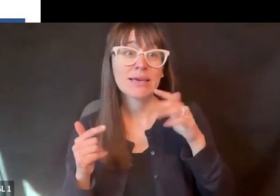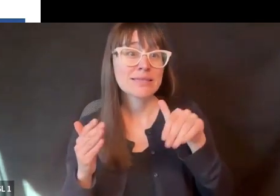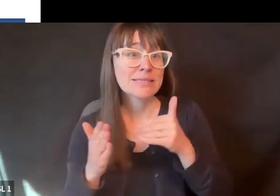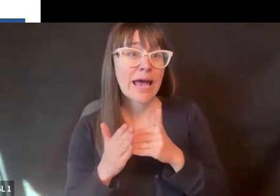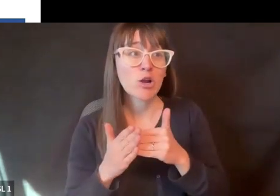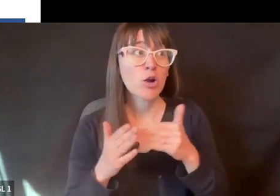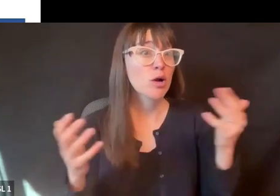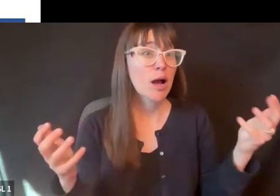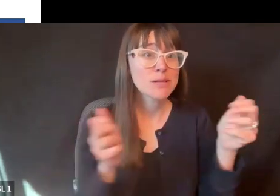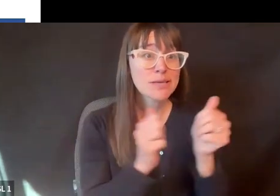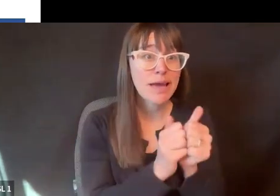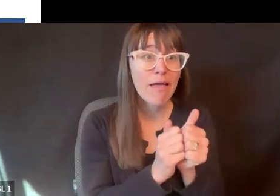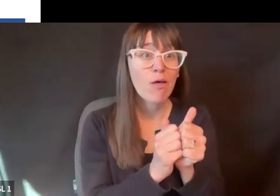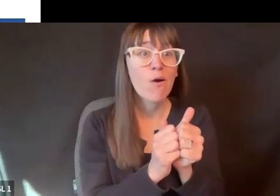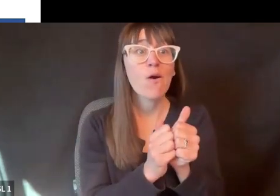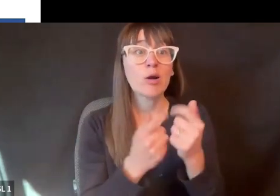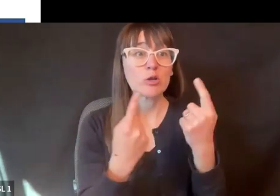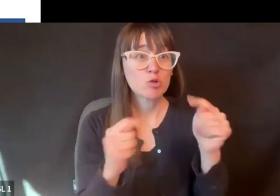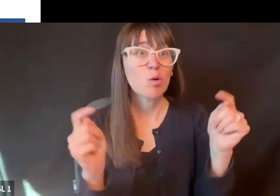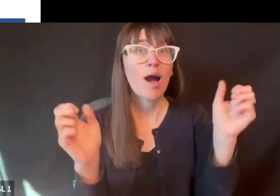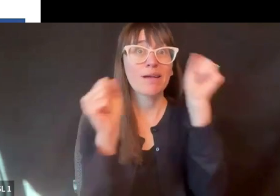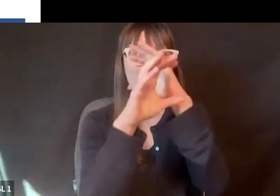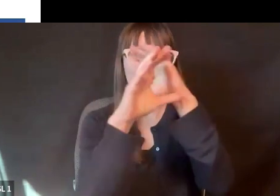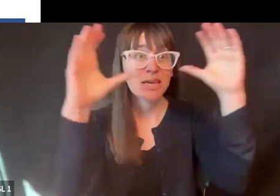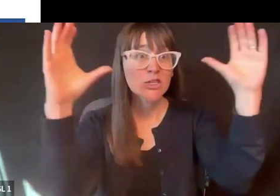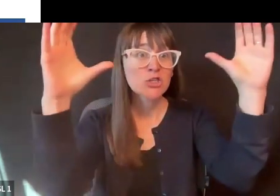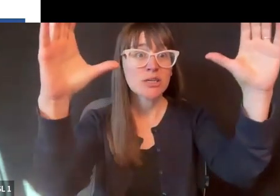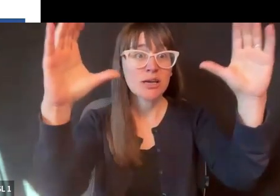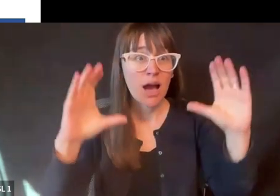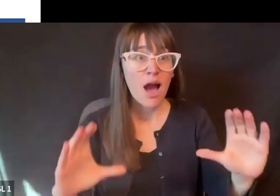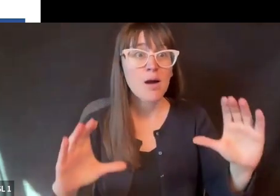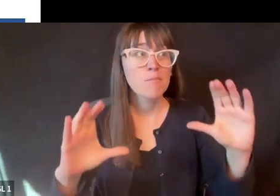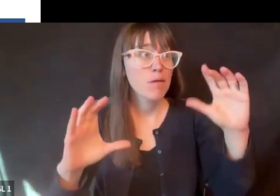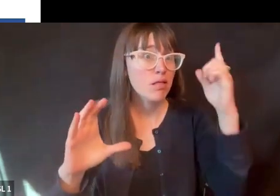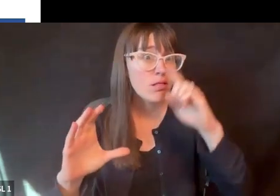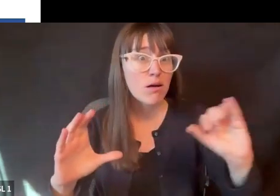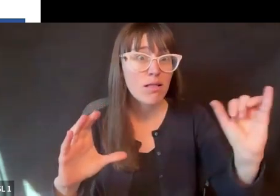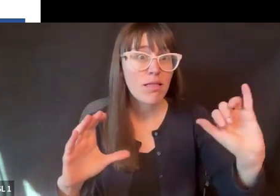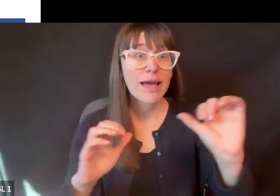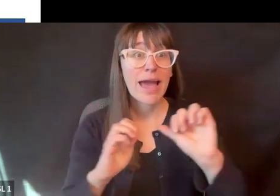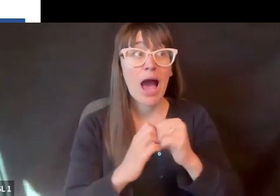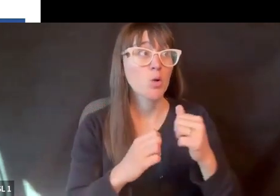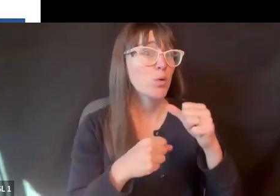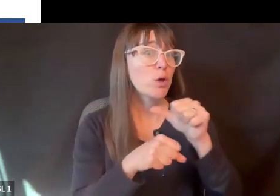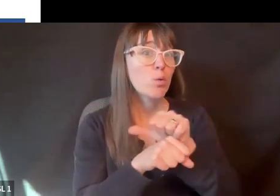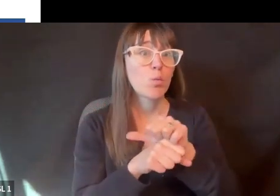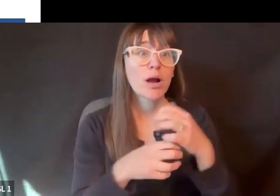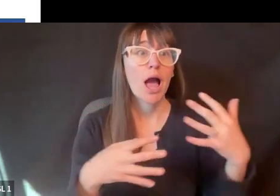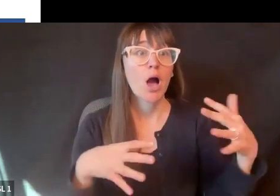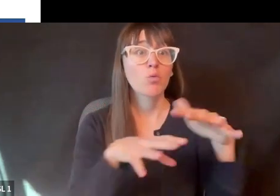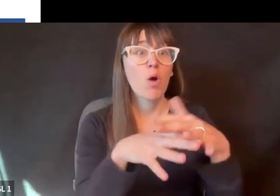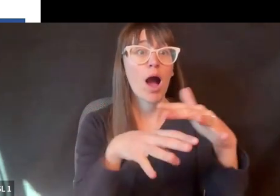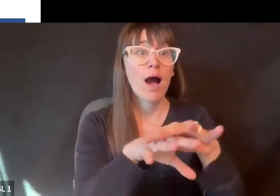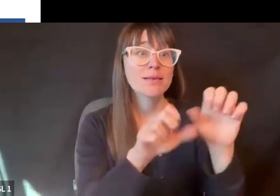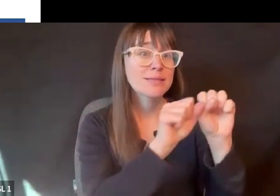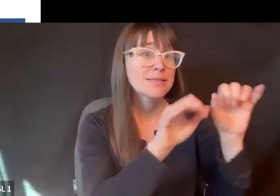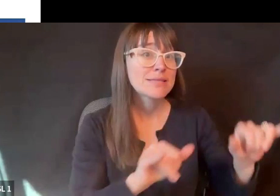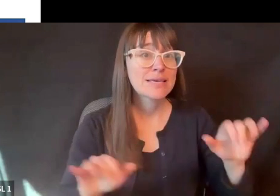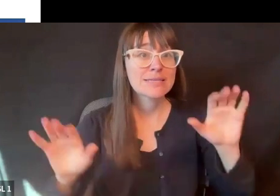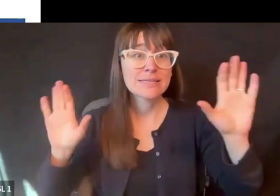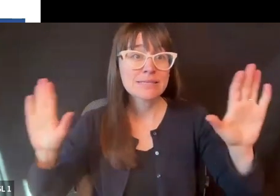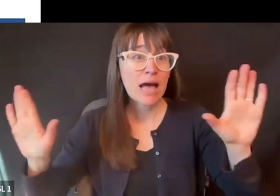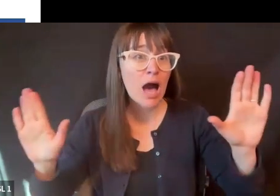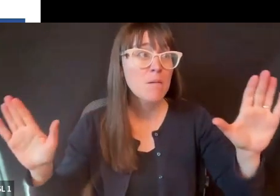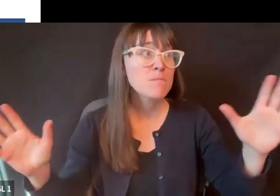Living Center, and to really see what would this look like? How can we work across systems to